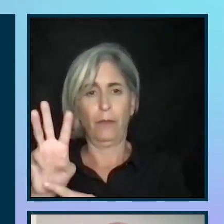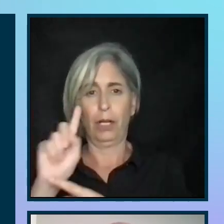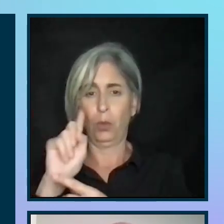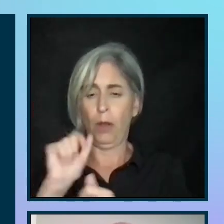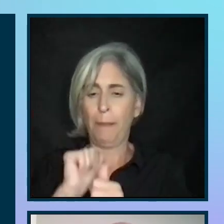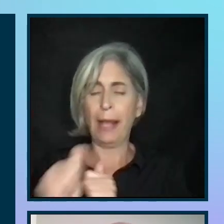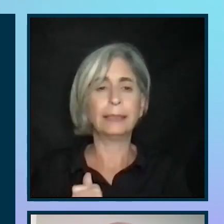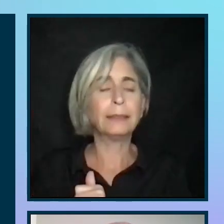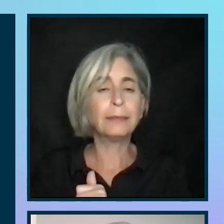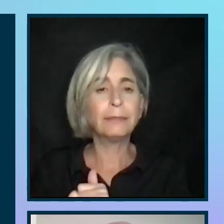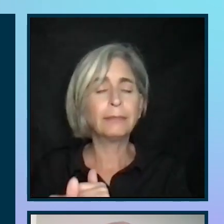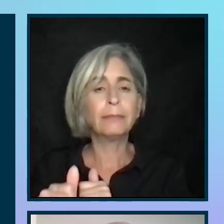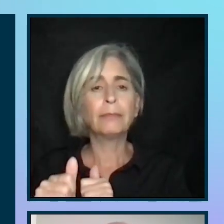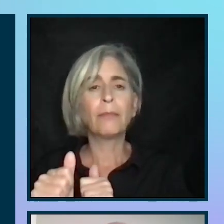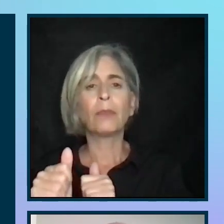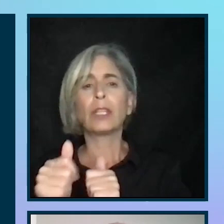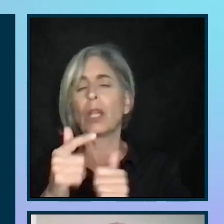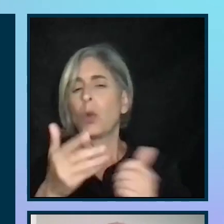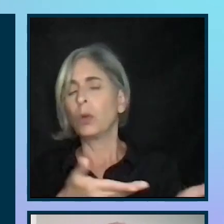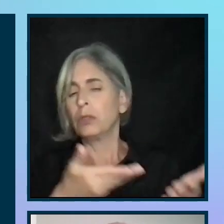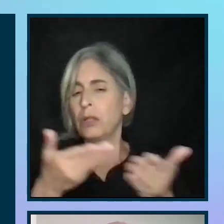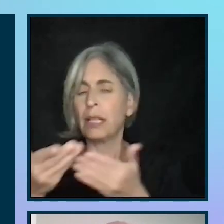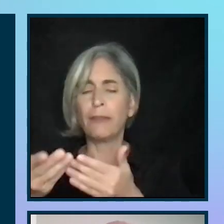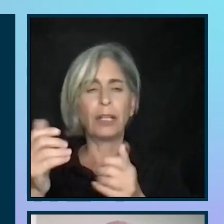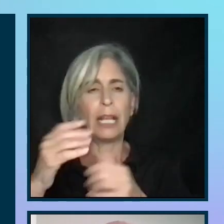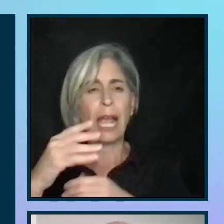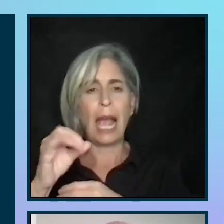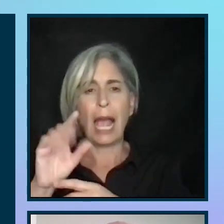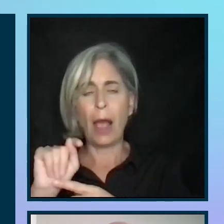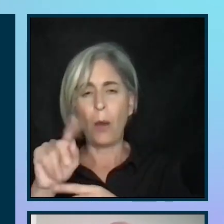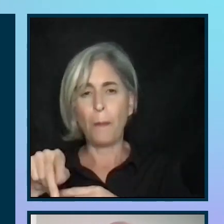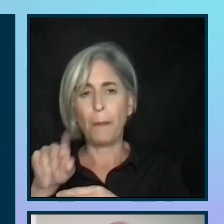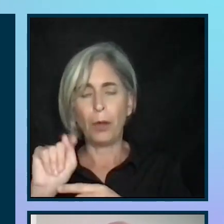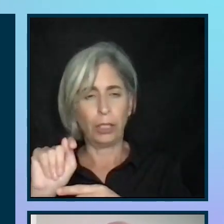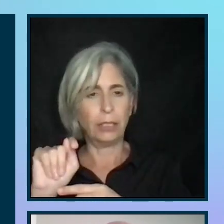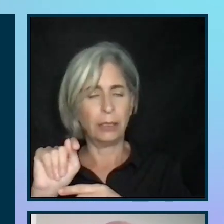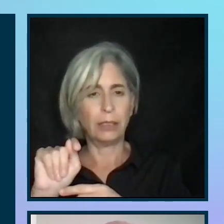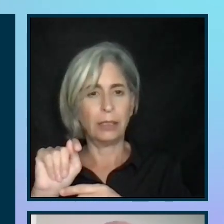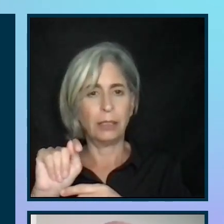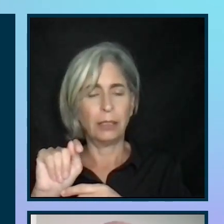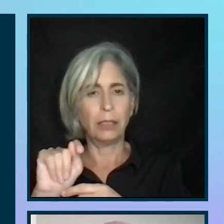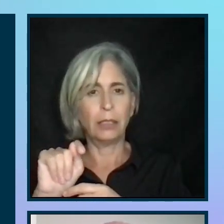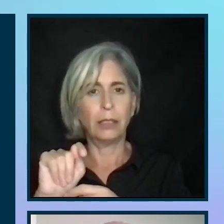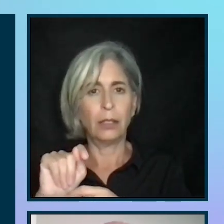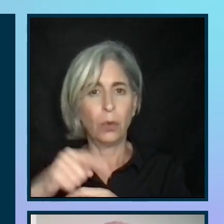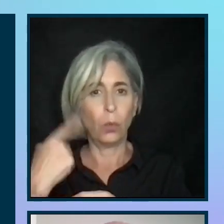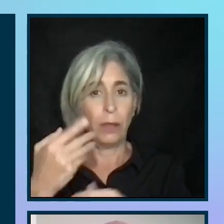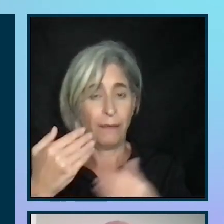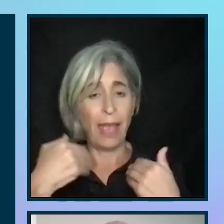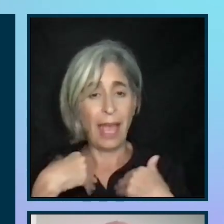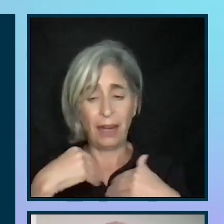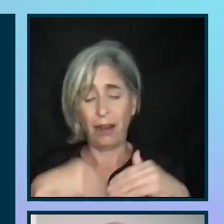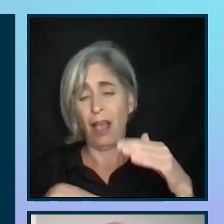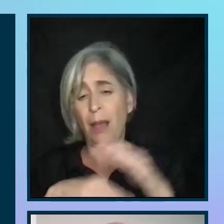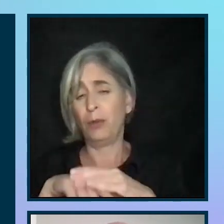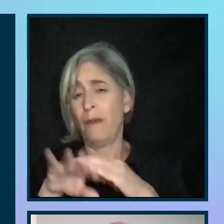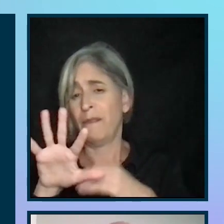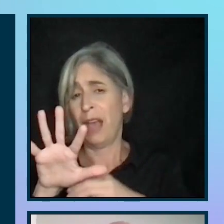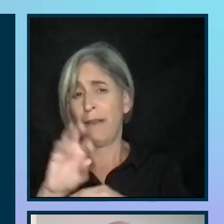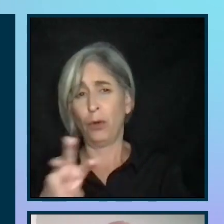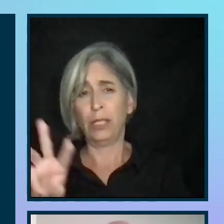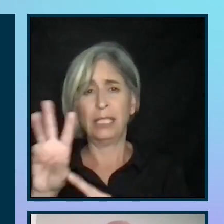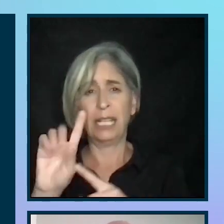pass will generate whatever the delivery outputs are necessary. So we've had instances where you've produced up to 5 or 6 different types